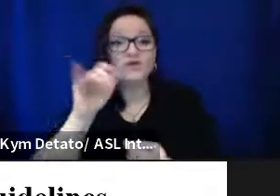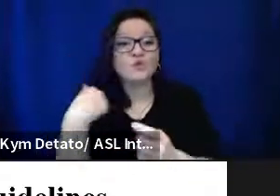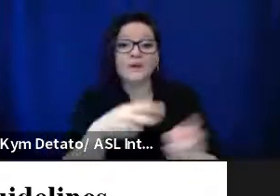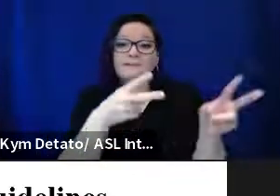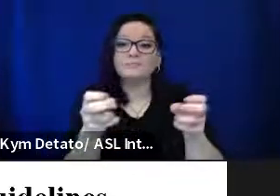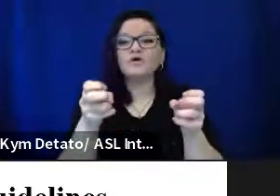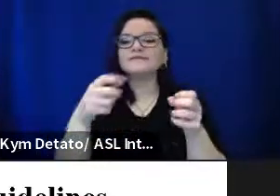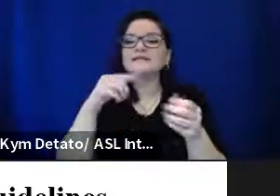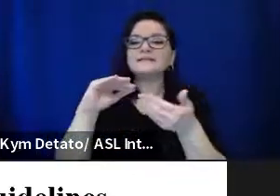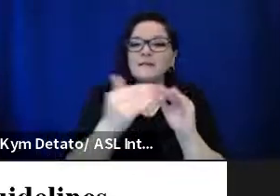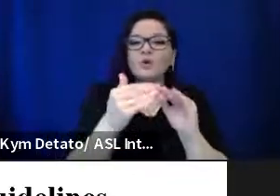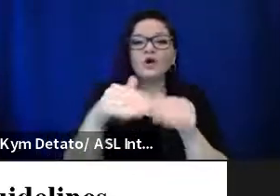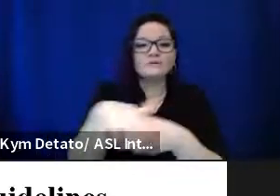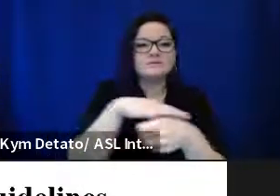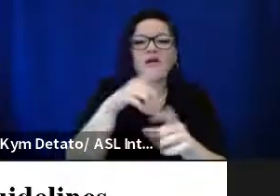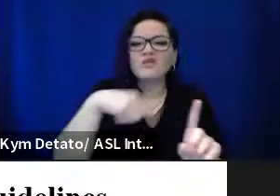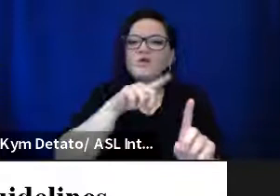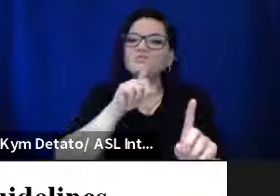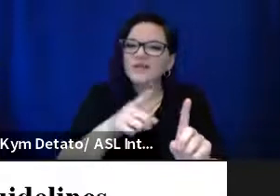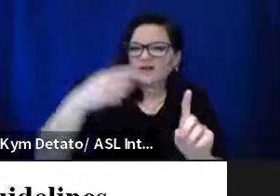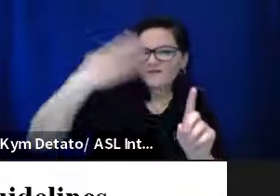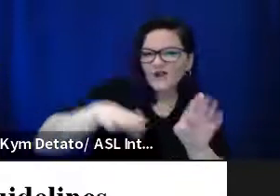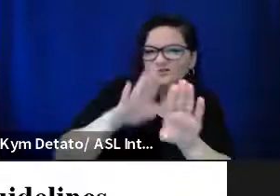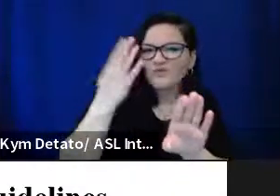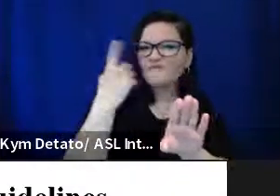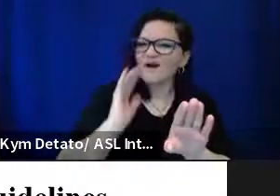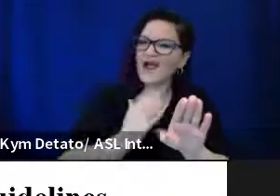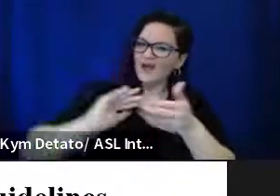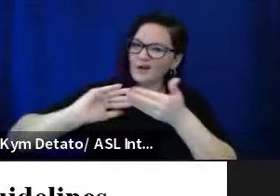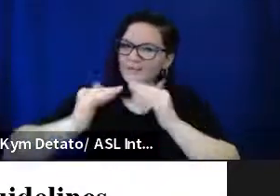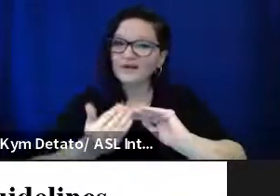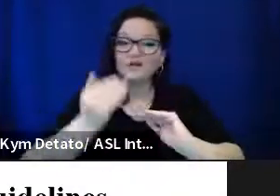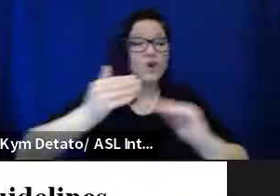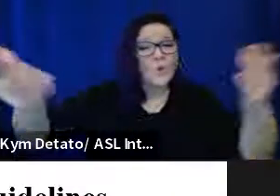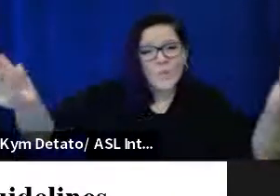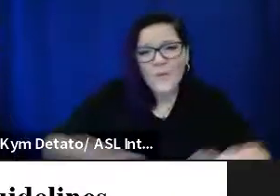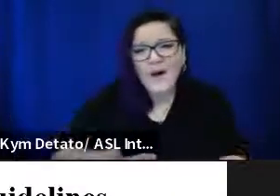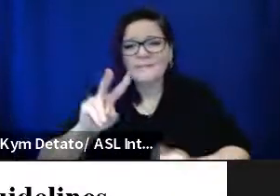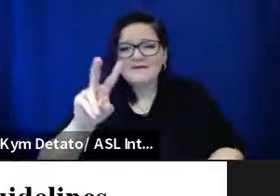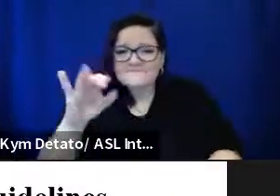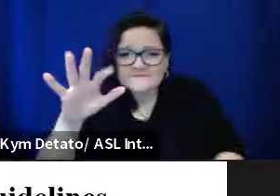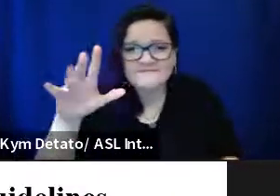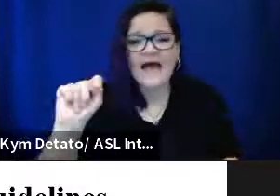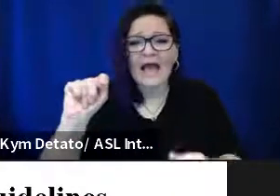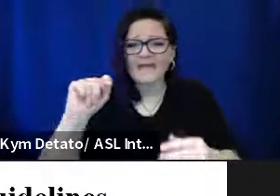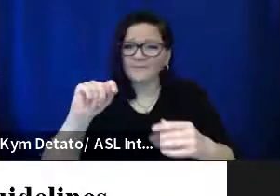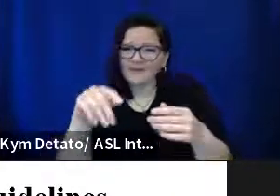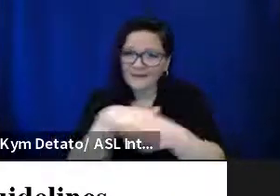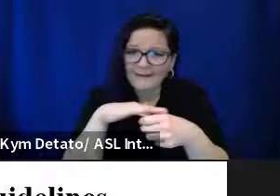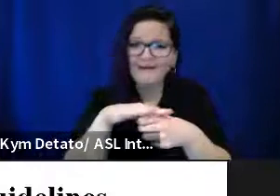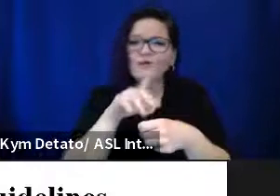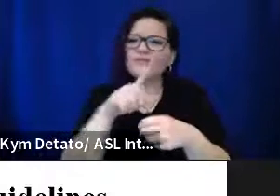neighborhood business districts are the front doors of our neighborhoods. So a welcoming, vibrant business district sends a powerful and